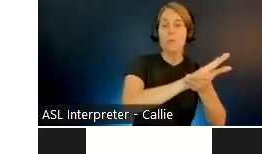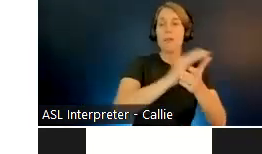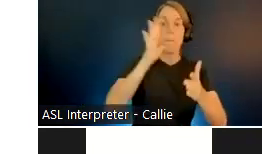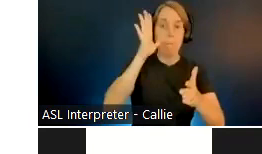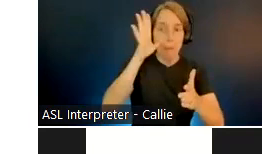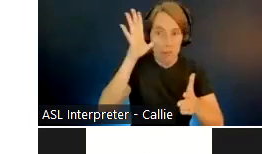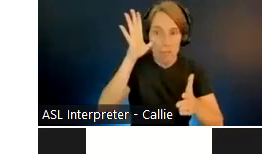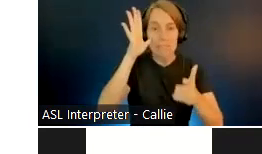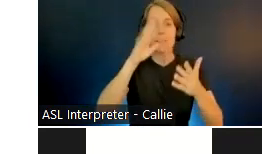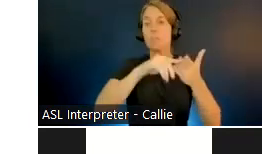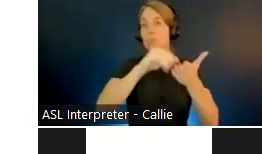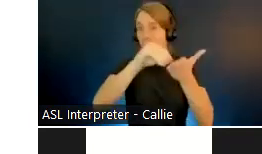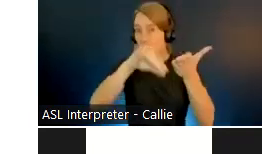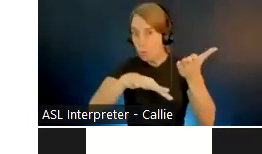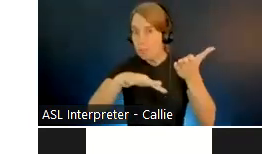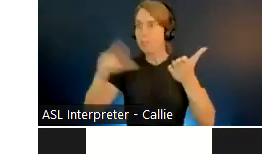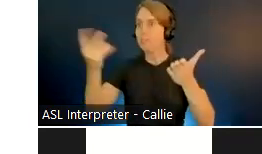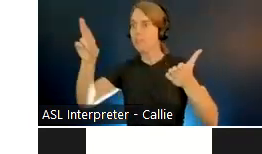in transition planning,